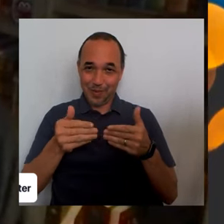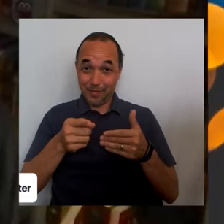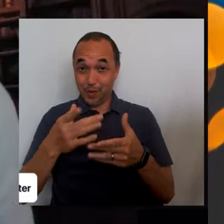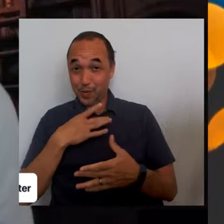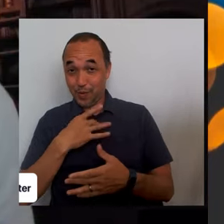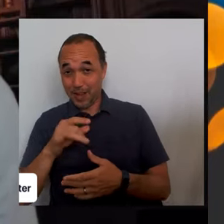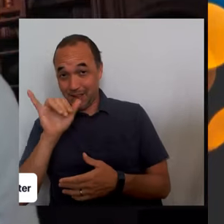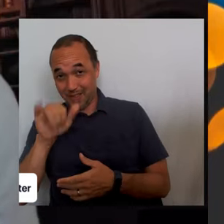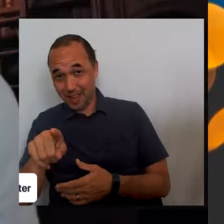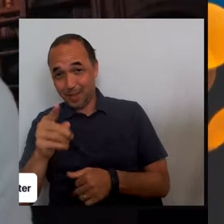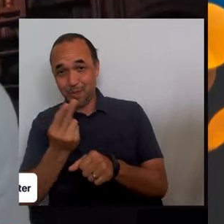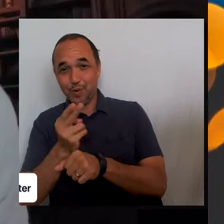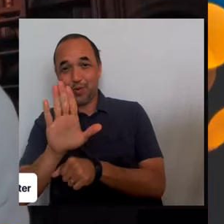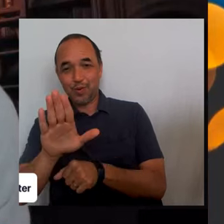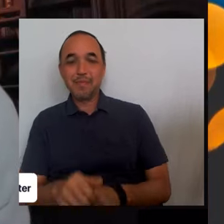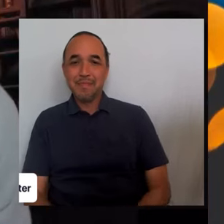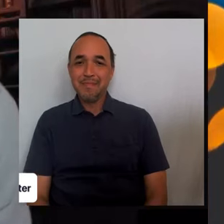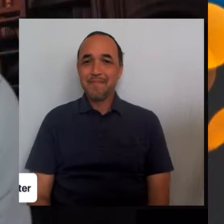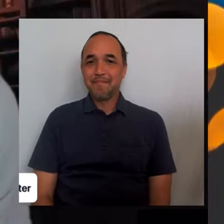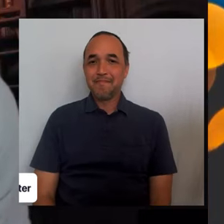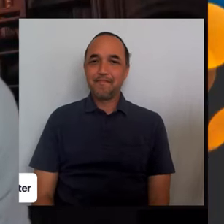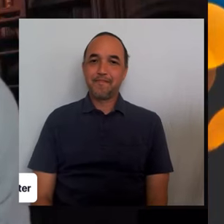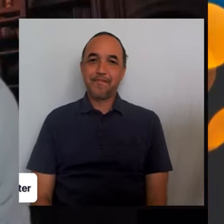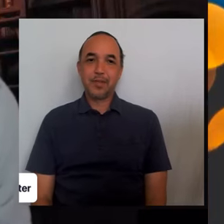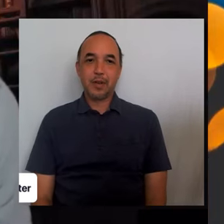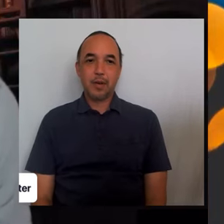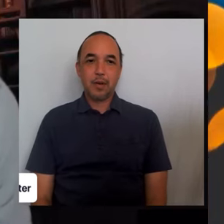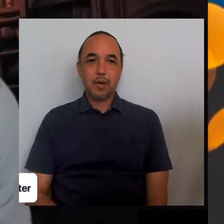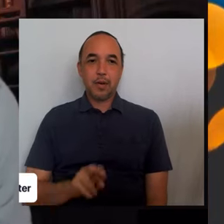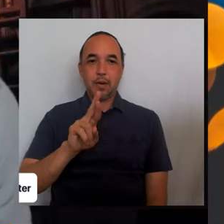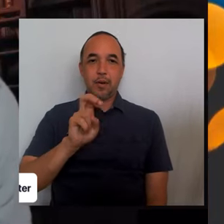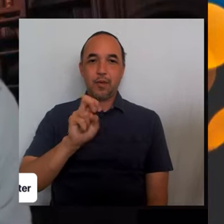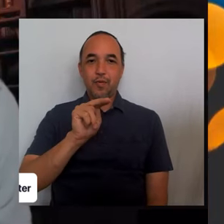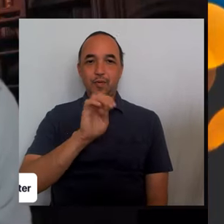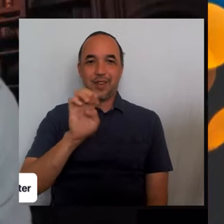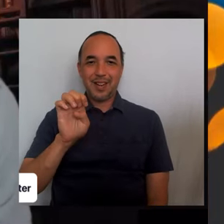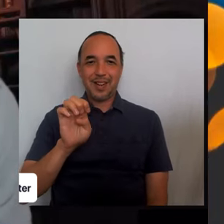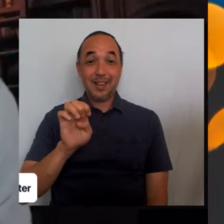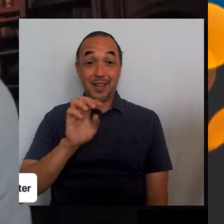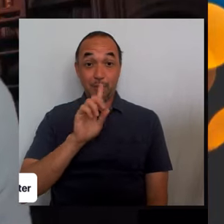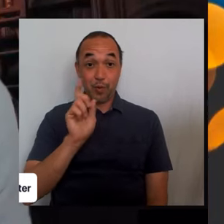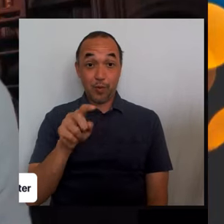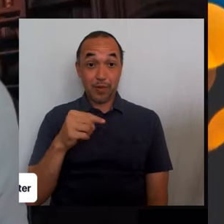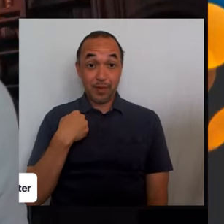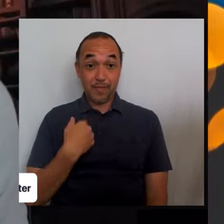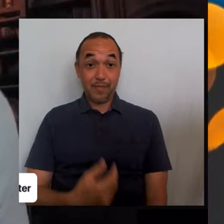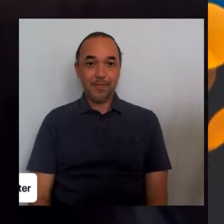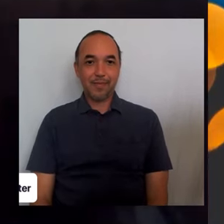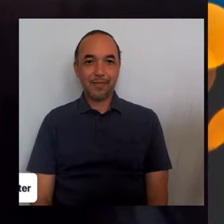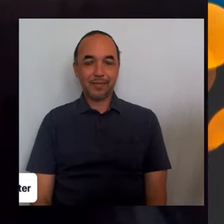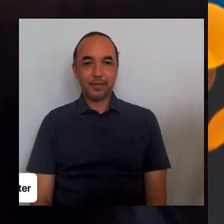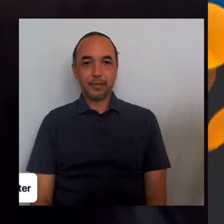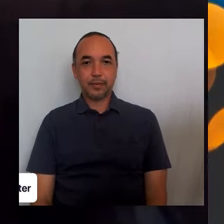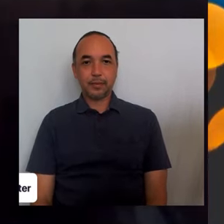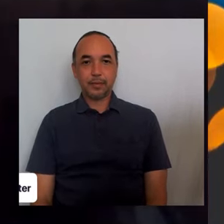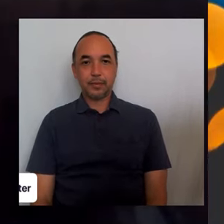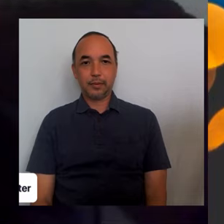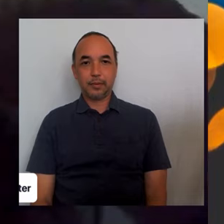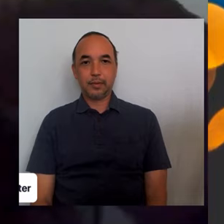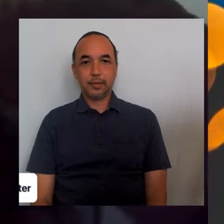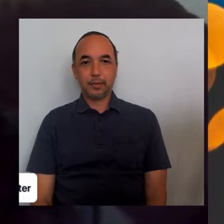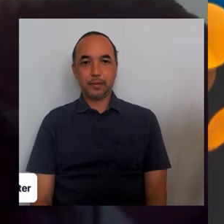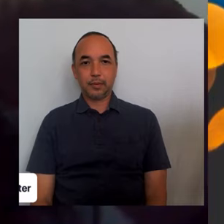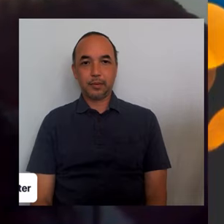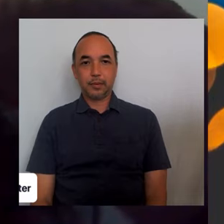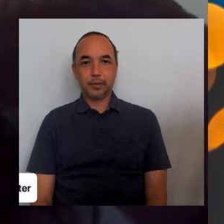Yeah, blaze your own path. Renee, hello. Did you have a question for Steve? Yes.